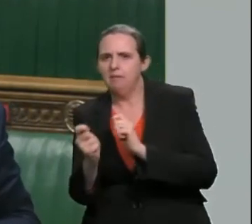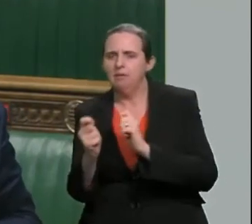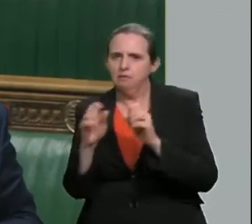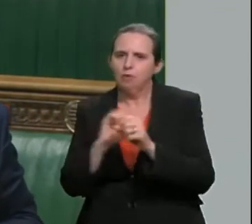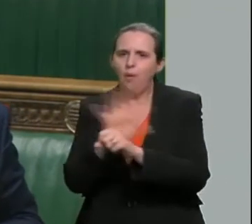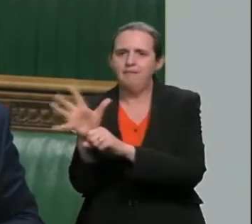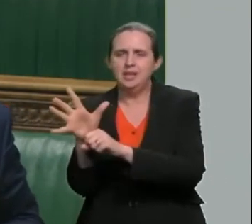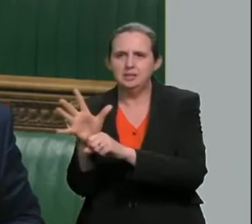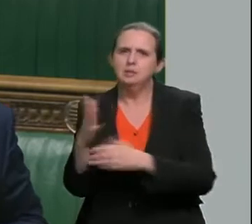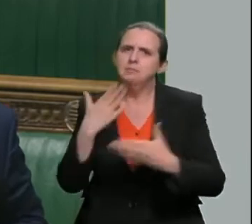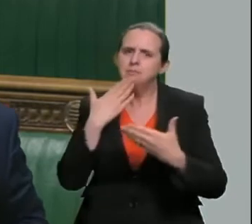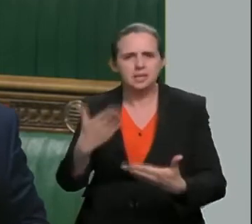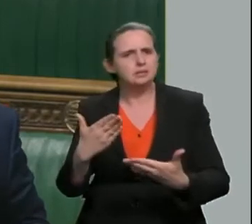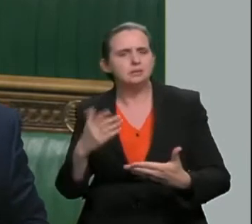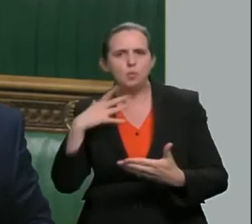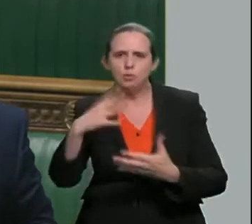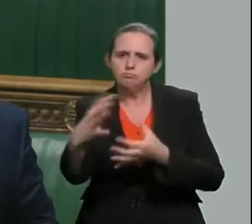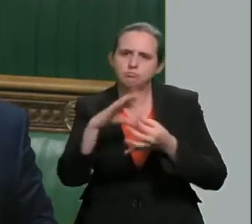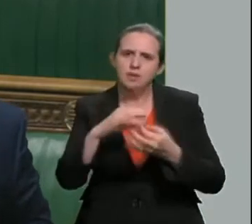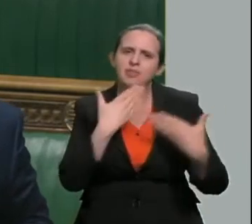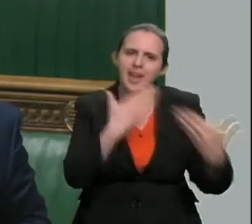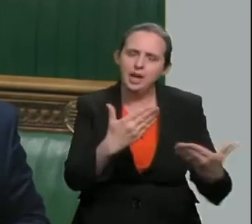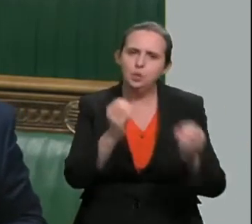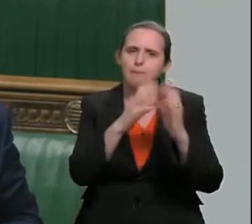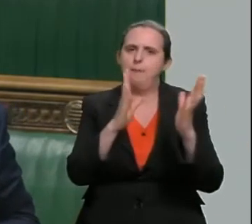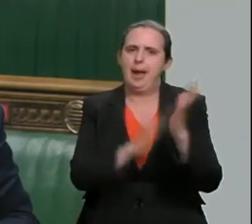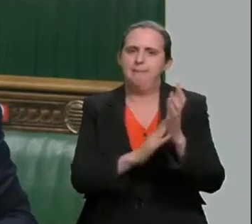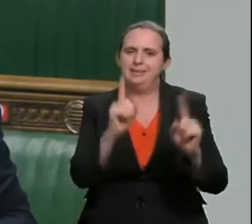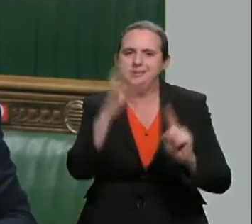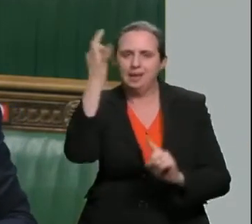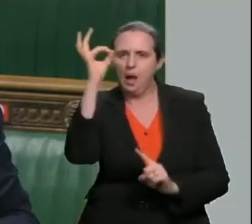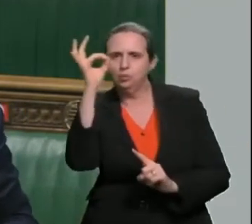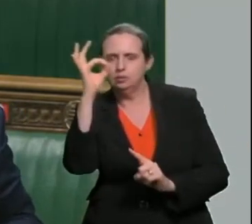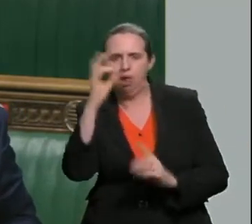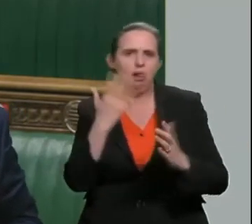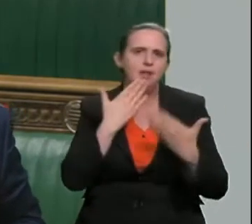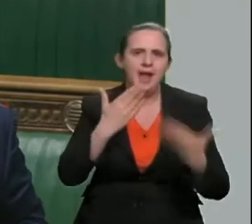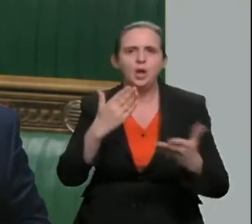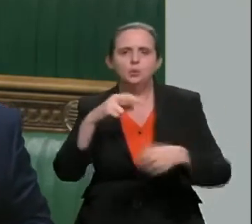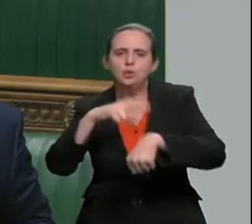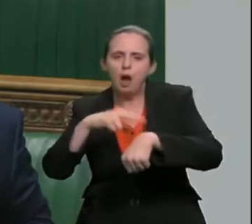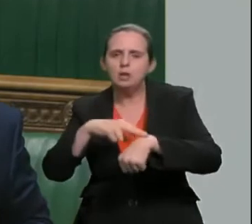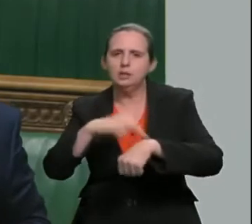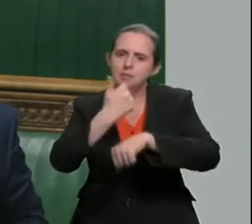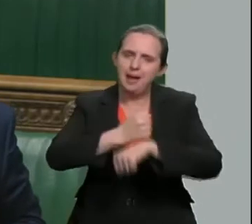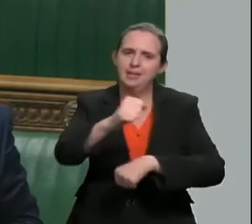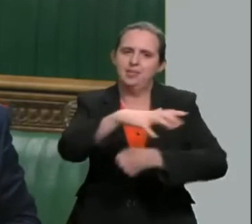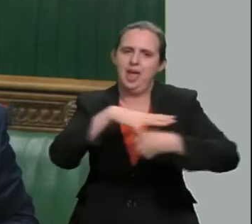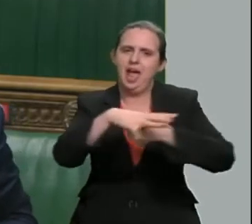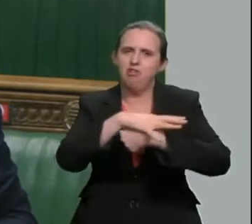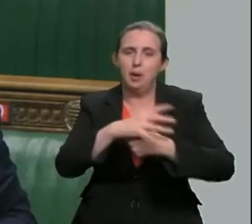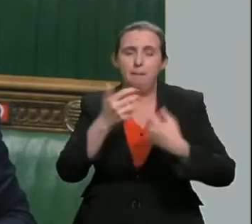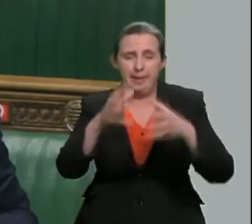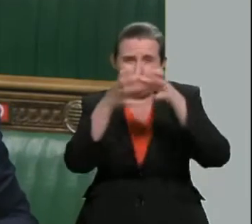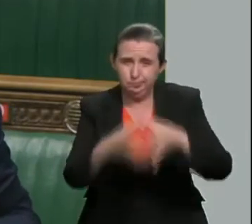Justin Varney and Councillor Simon Morrell and Birmingham City Council for everything they've done to be able to scale up mass testing across Frankly Great